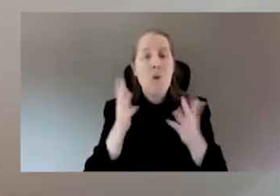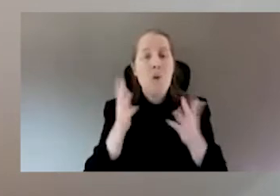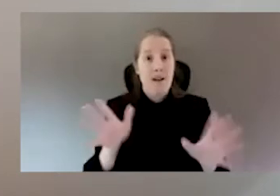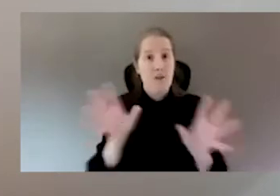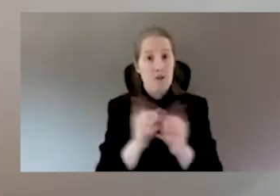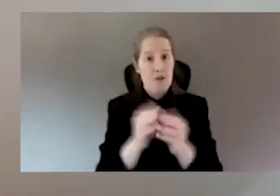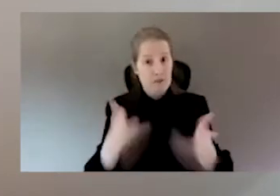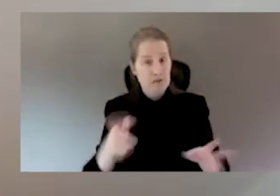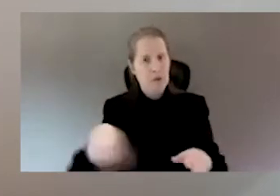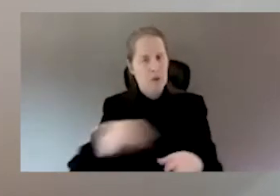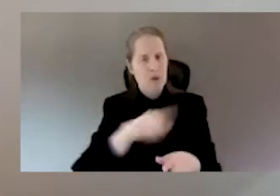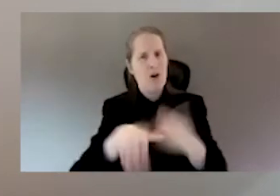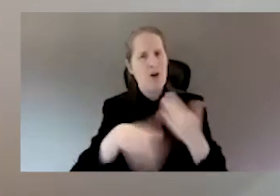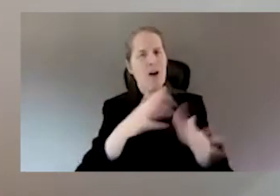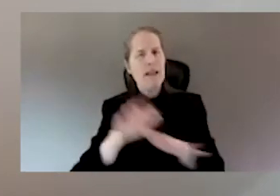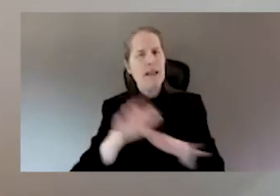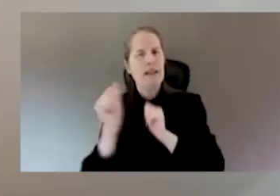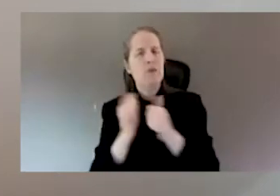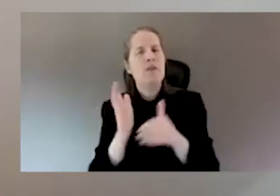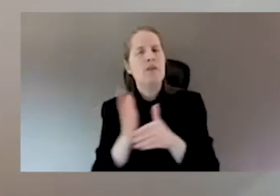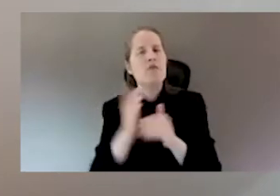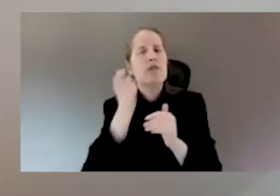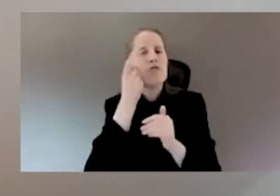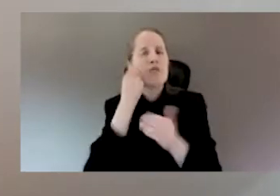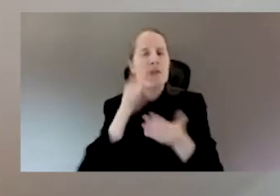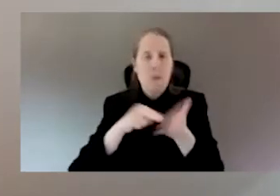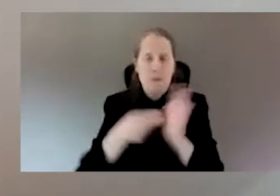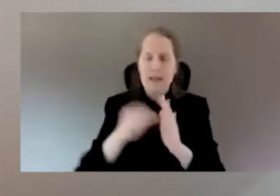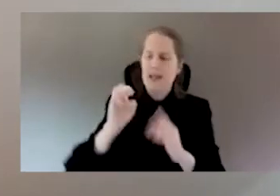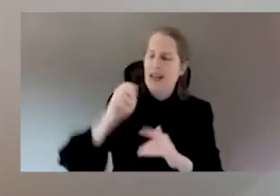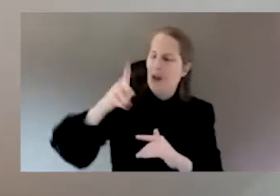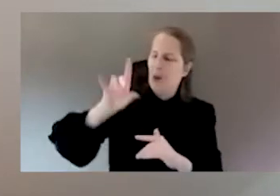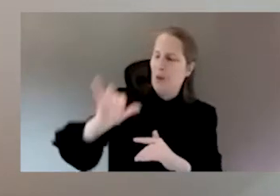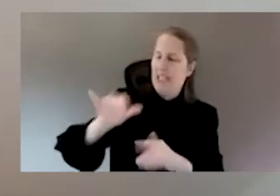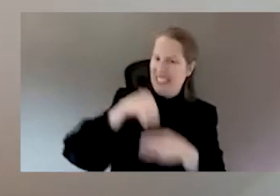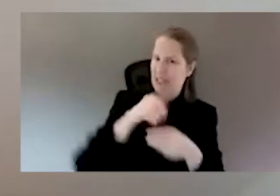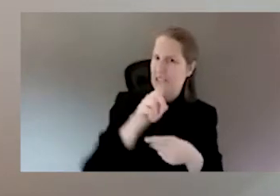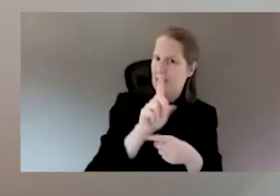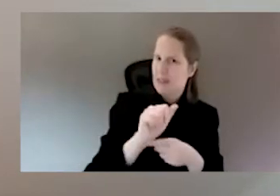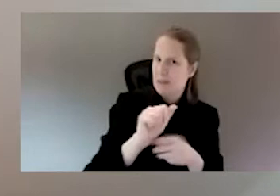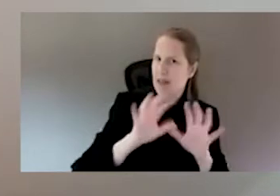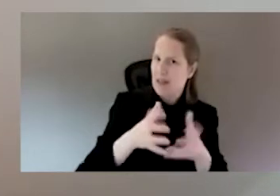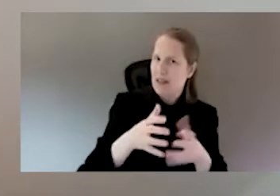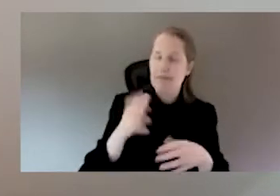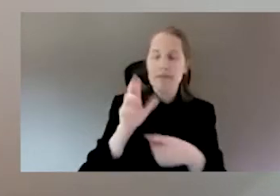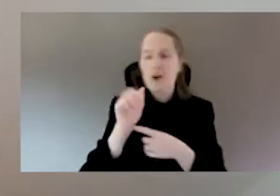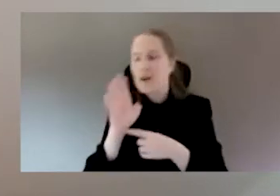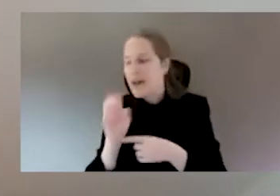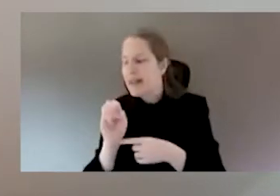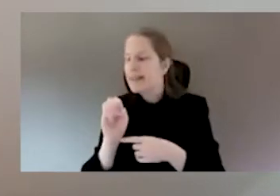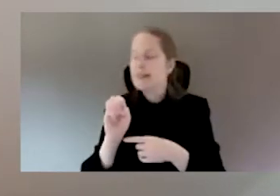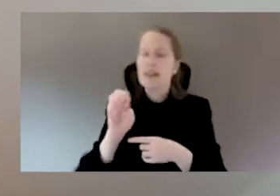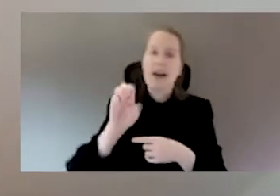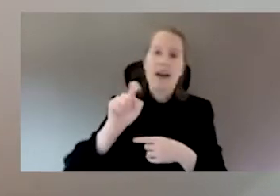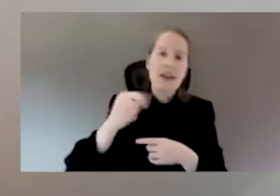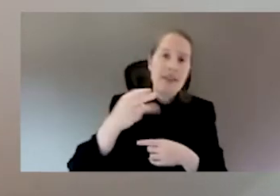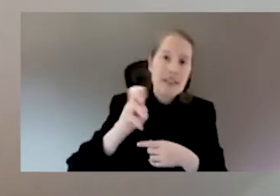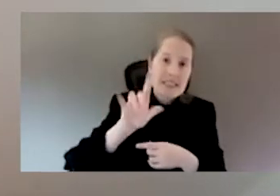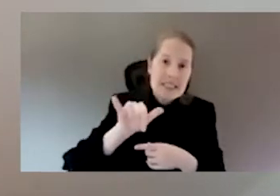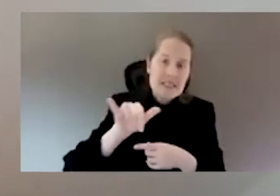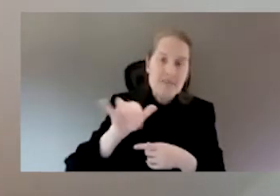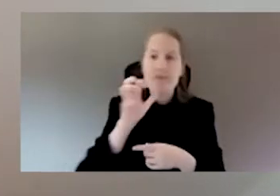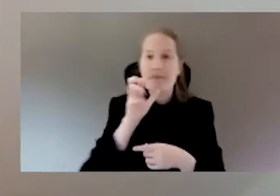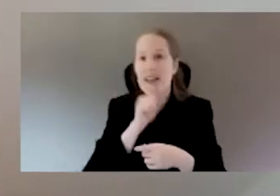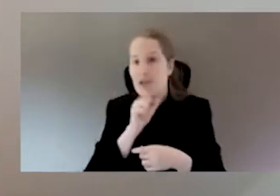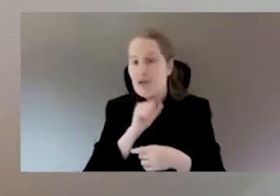shared understanding of what equity means in the disability space across race, ethnicity, age,